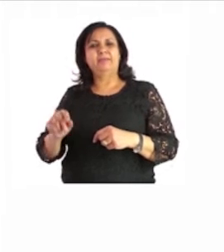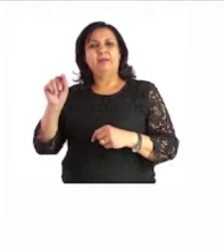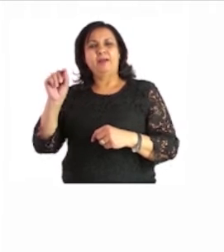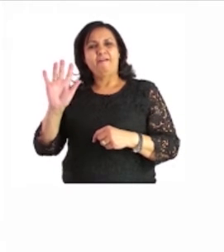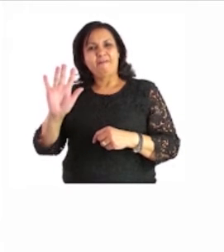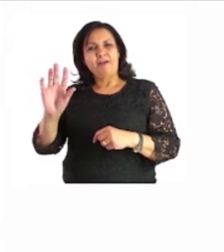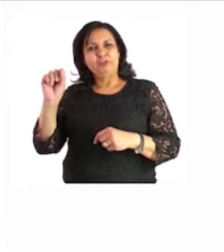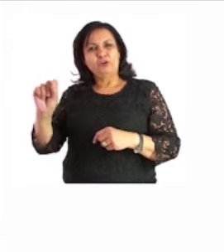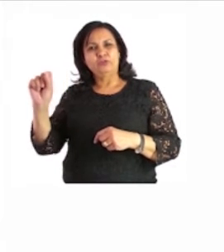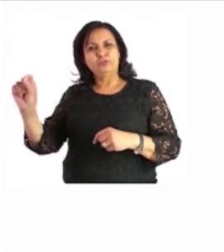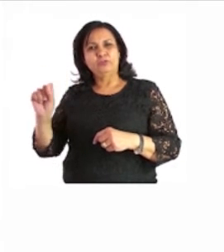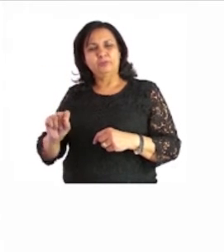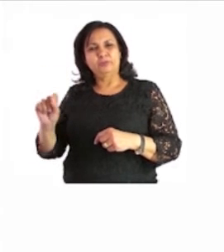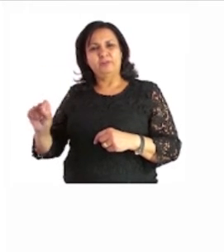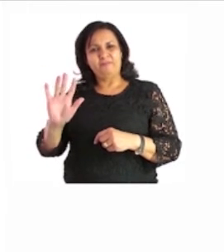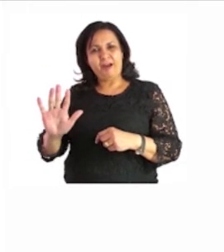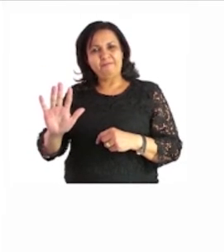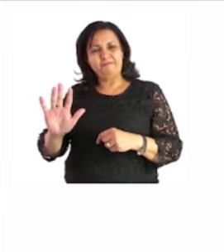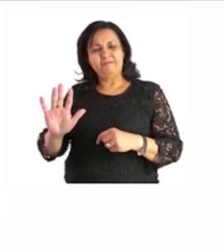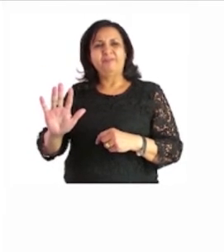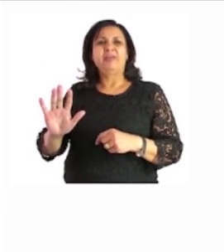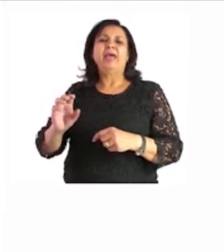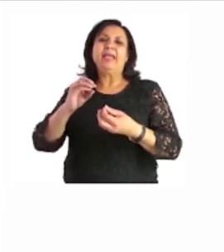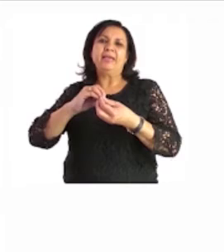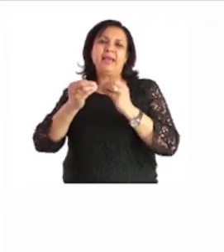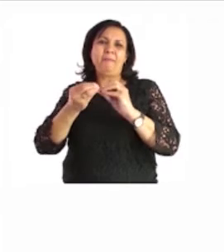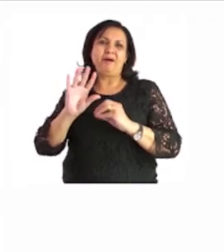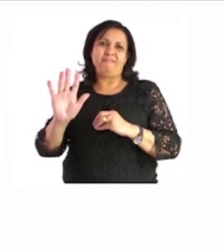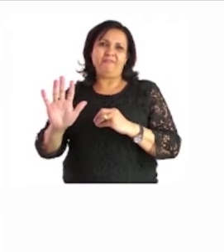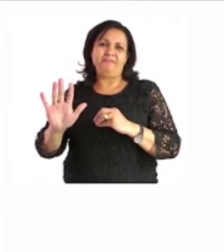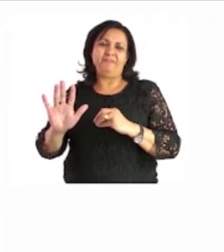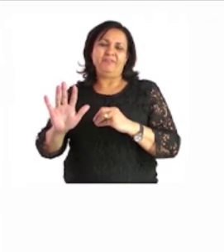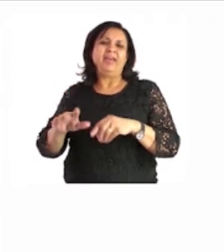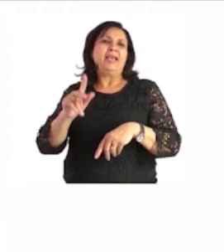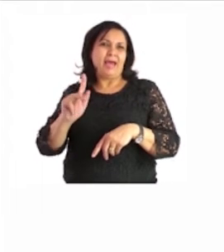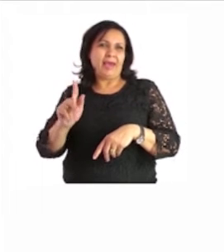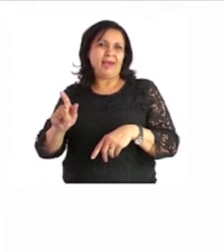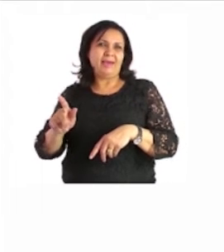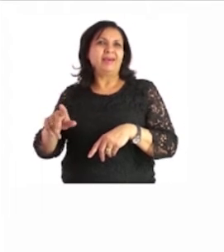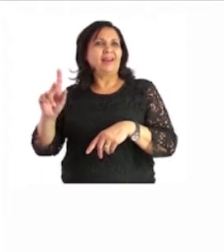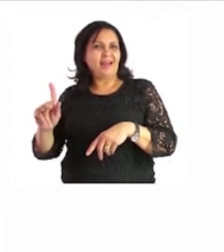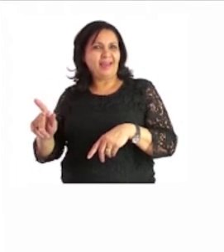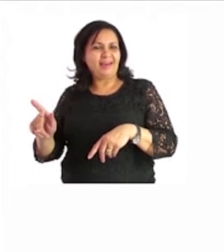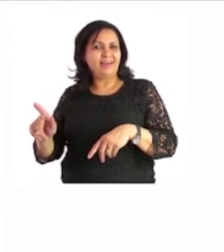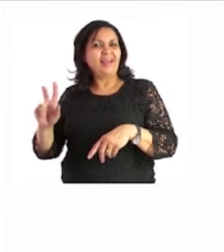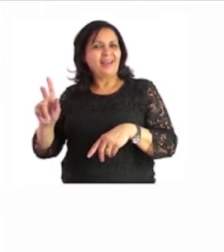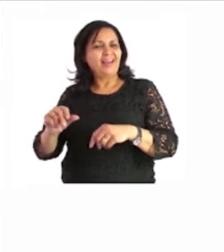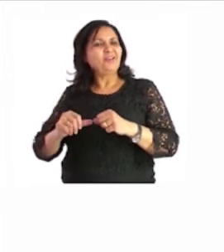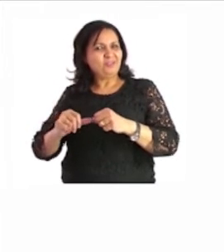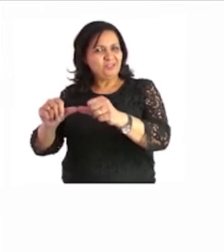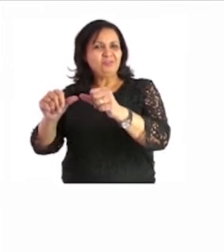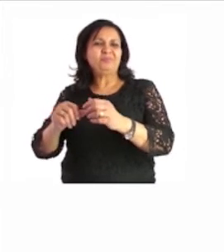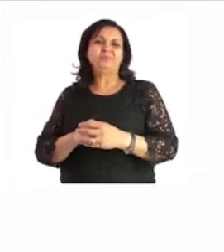at the dots, count the dots, and then you write the number. That's already done for you. But let's move on to the next